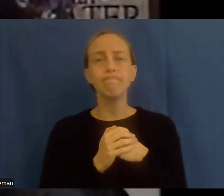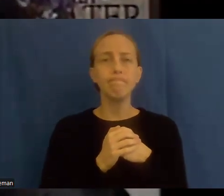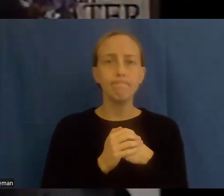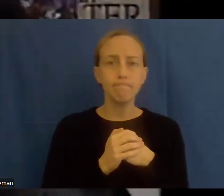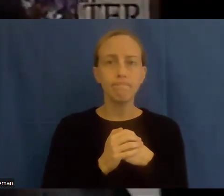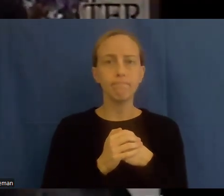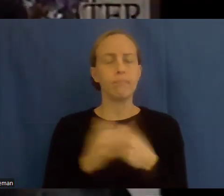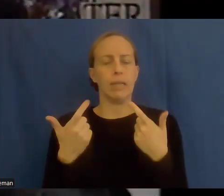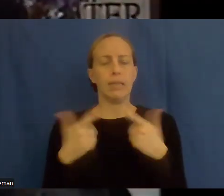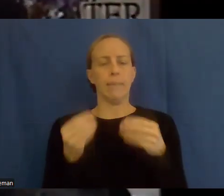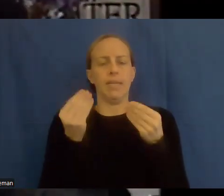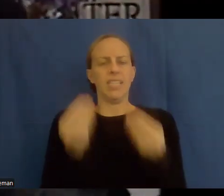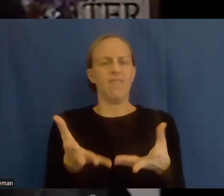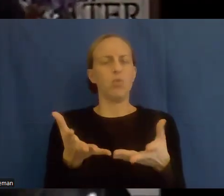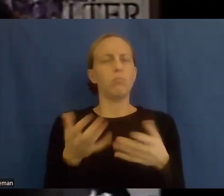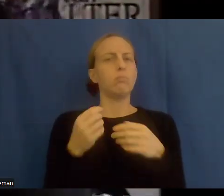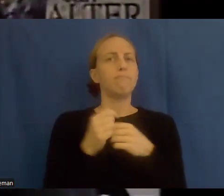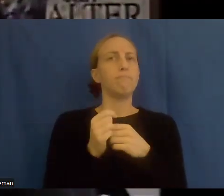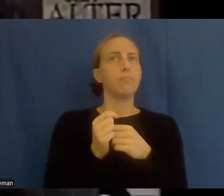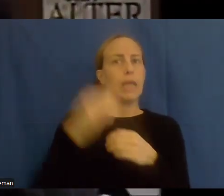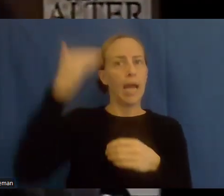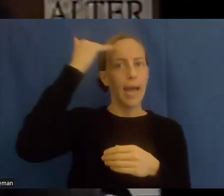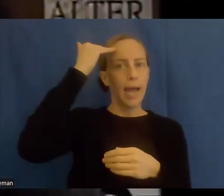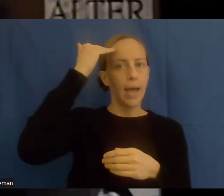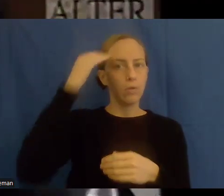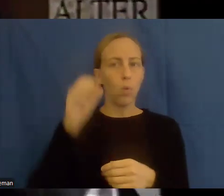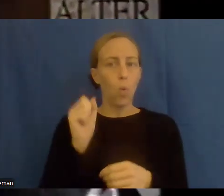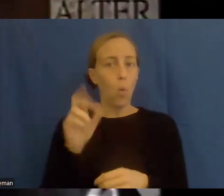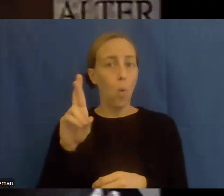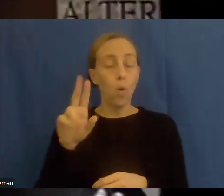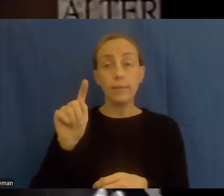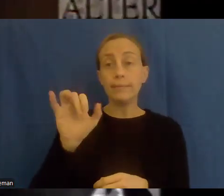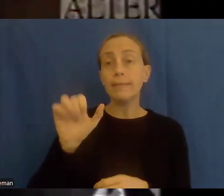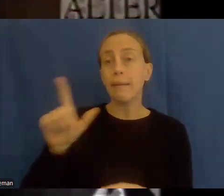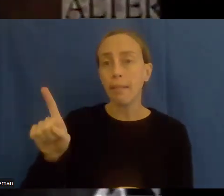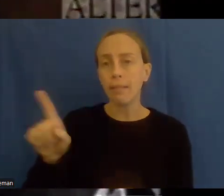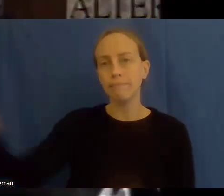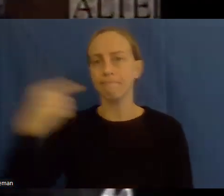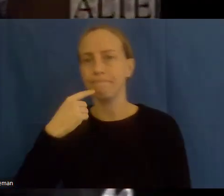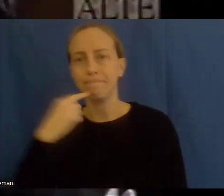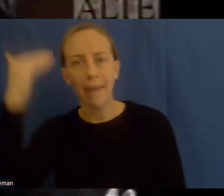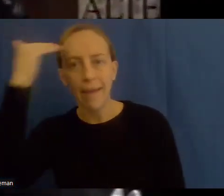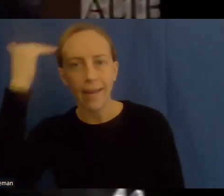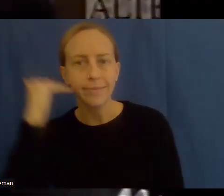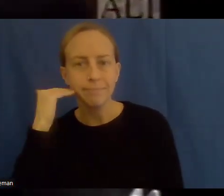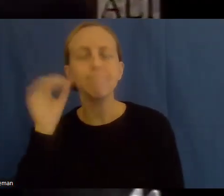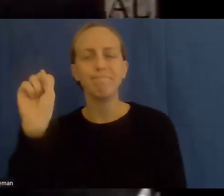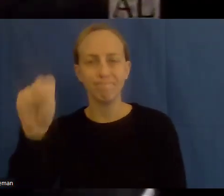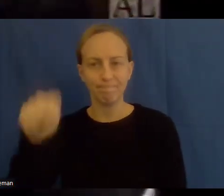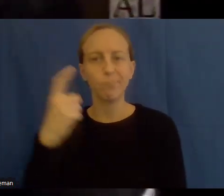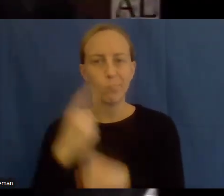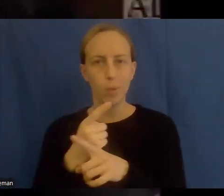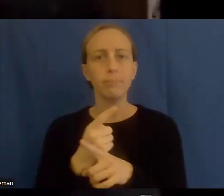Let me give you two terms, head or tail? Head. Okay, head. We're going to be talking about the head end. Now, sometimes words can be